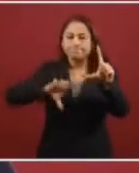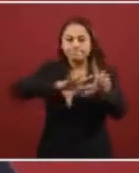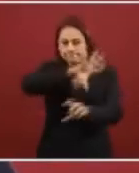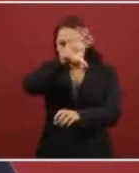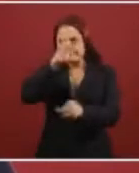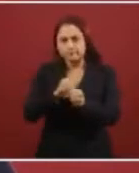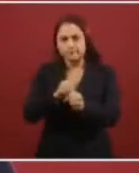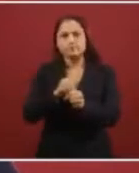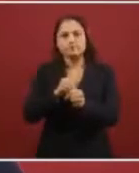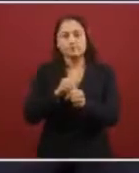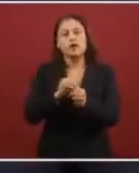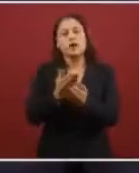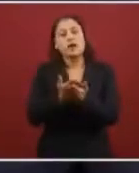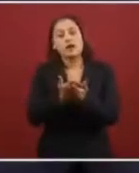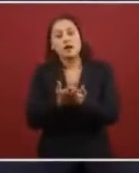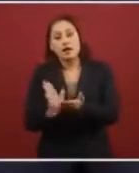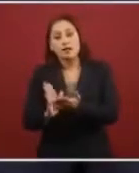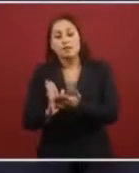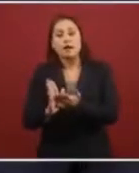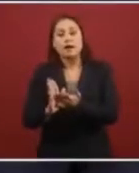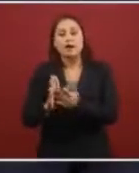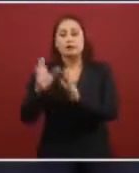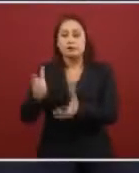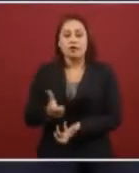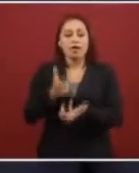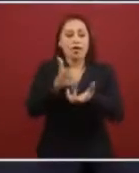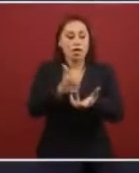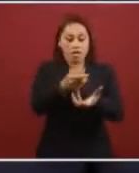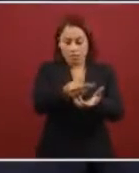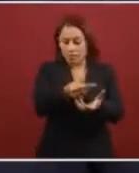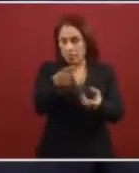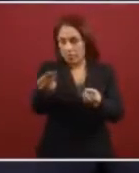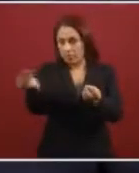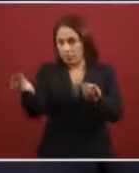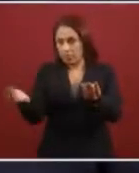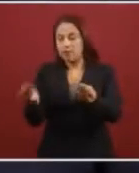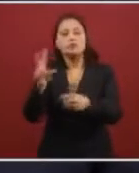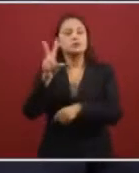anybody that's y intervening. Que no se